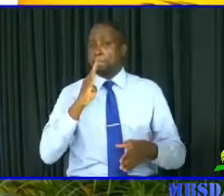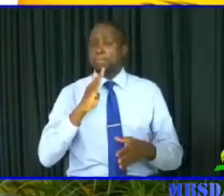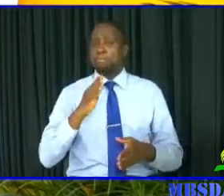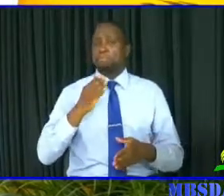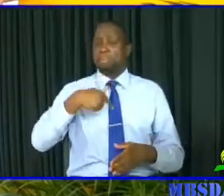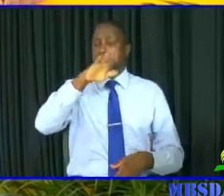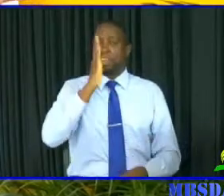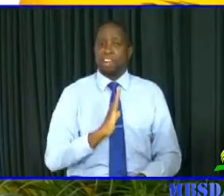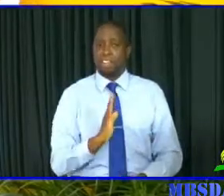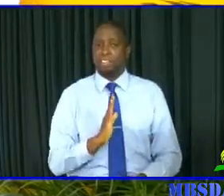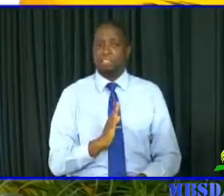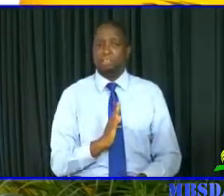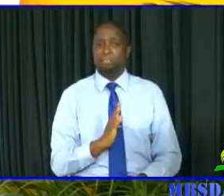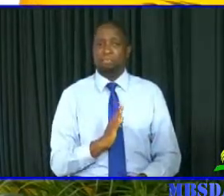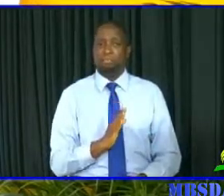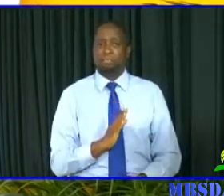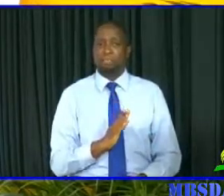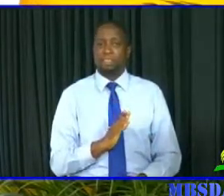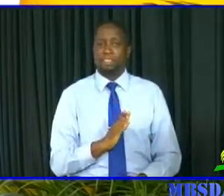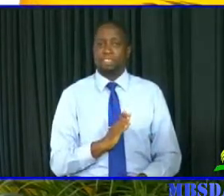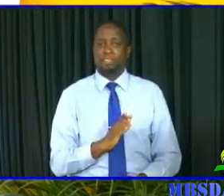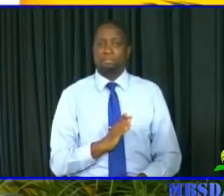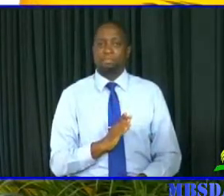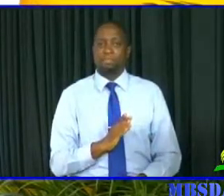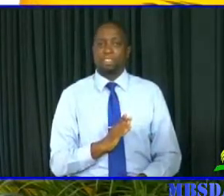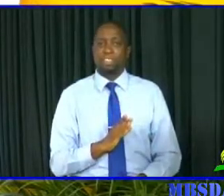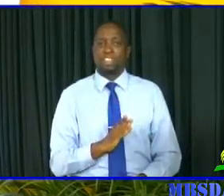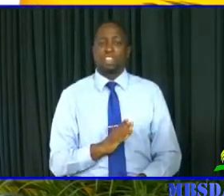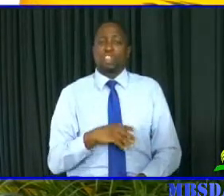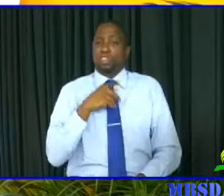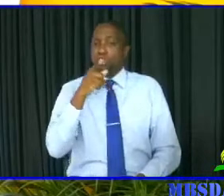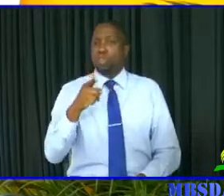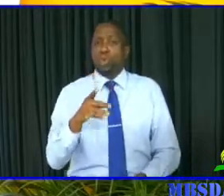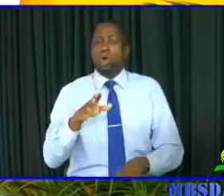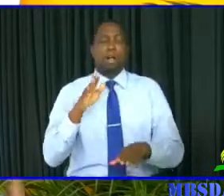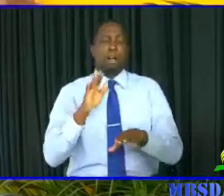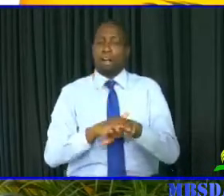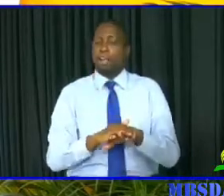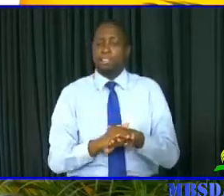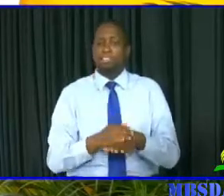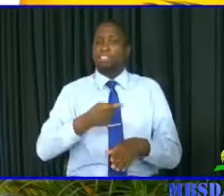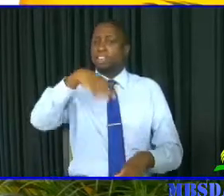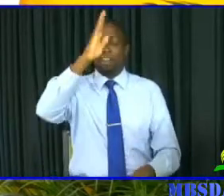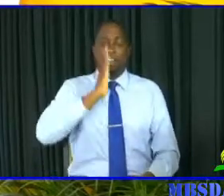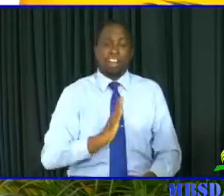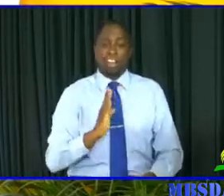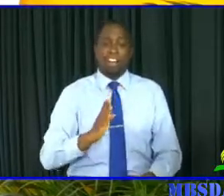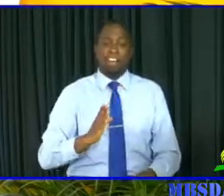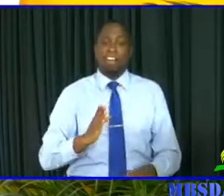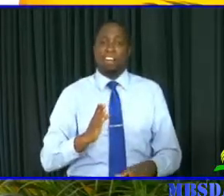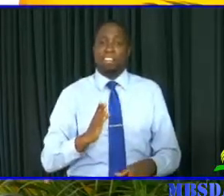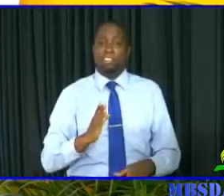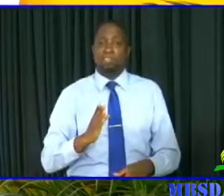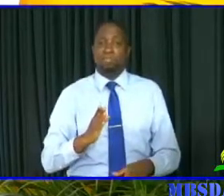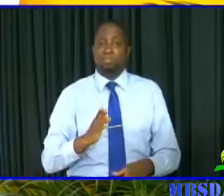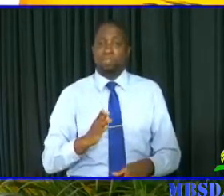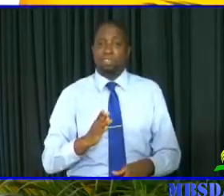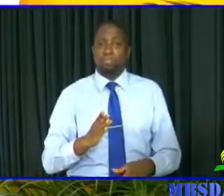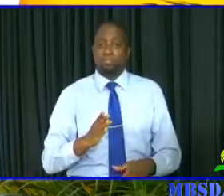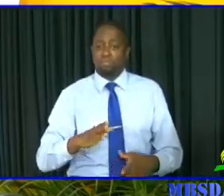other words, you being on God's side does not make God any more